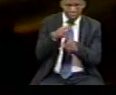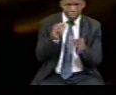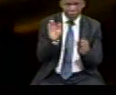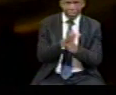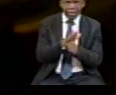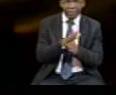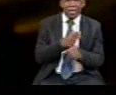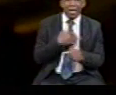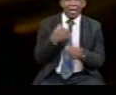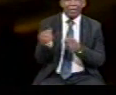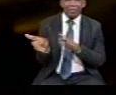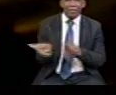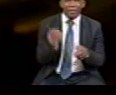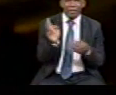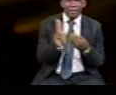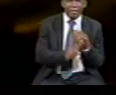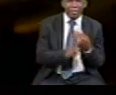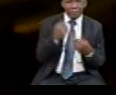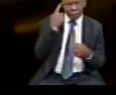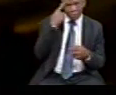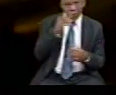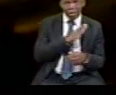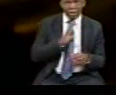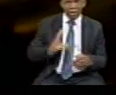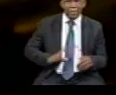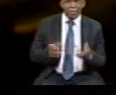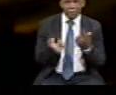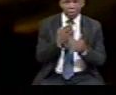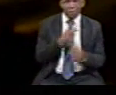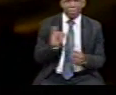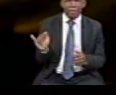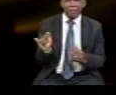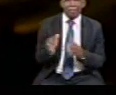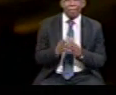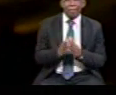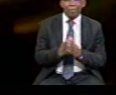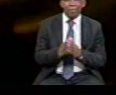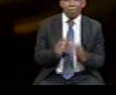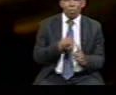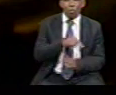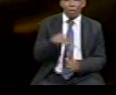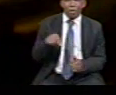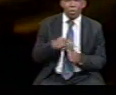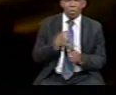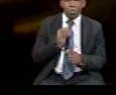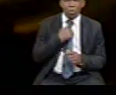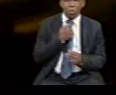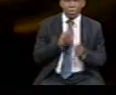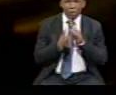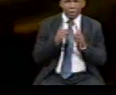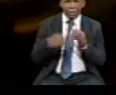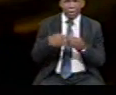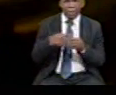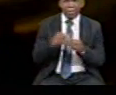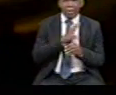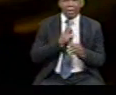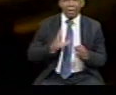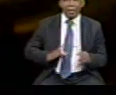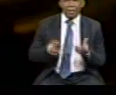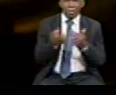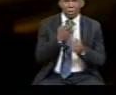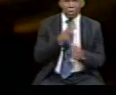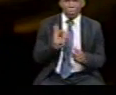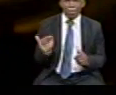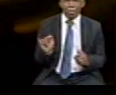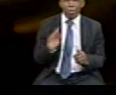Watchfulness and Readiness for Christ's Coming. When we talk about Christ's coming, we know